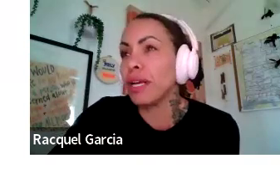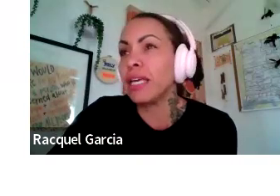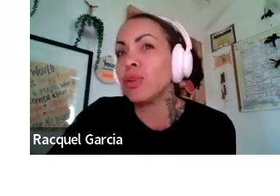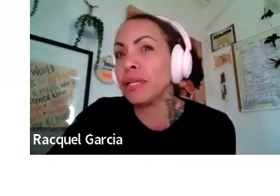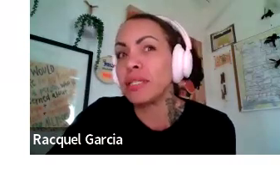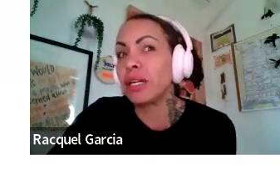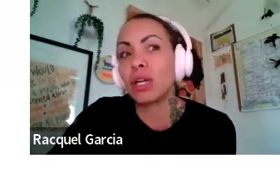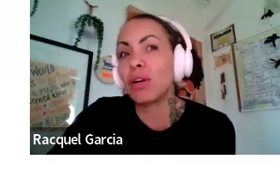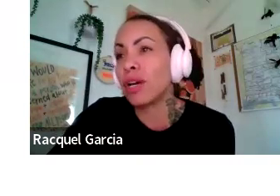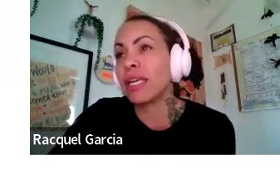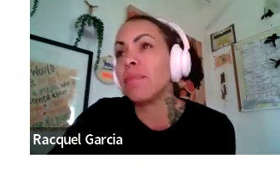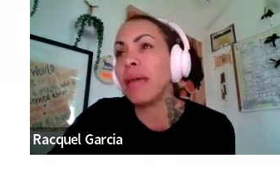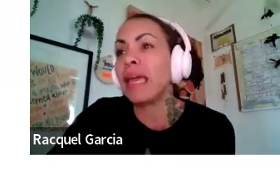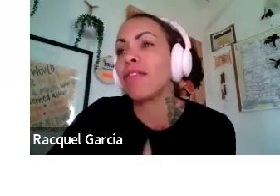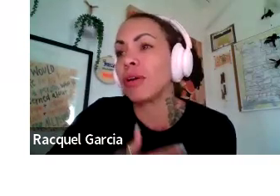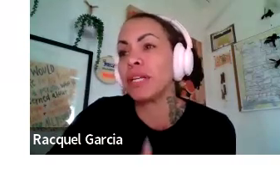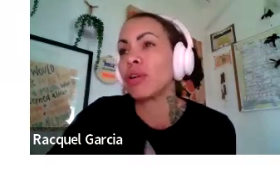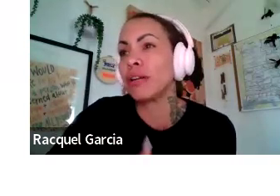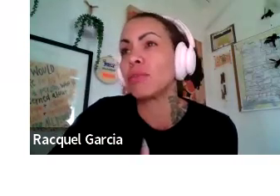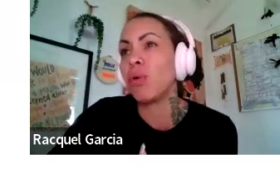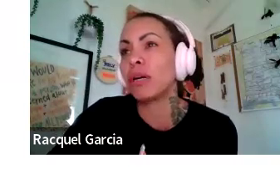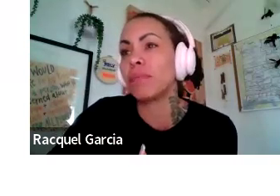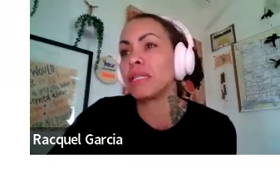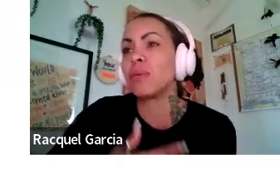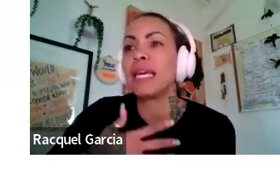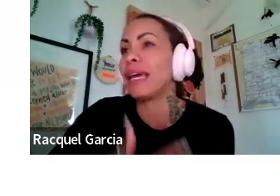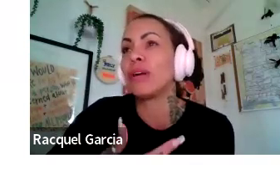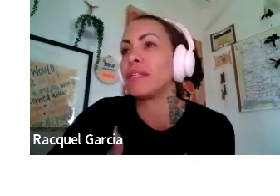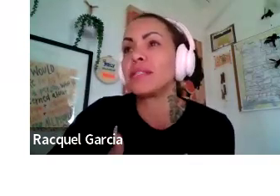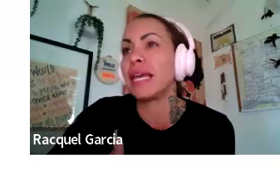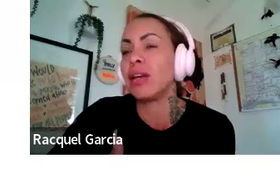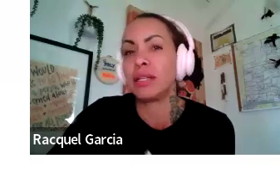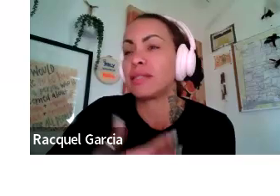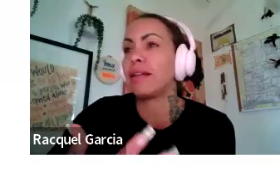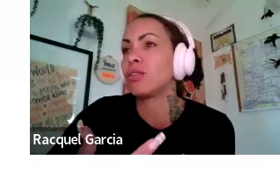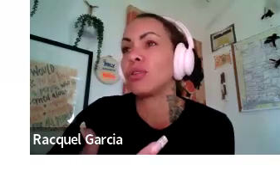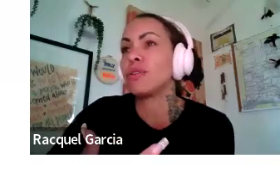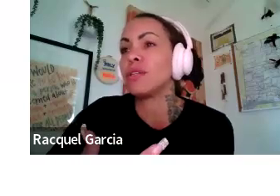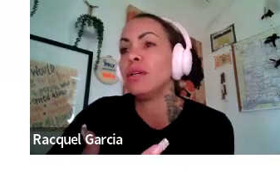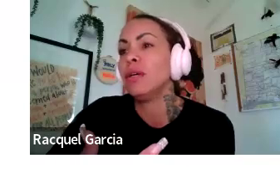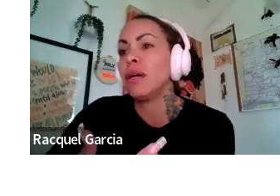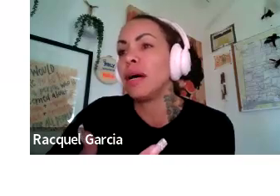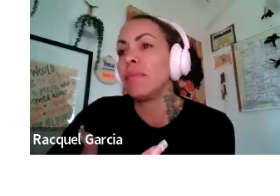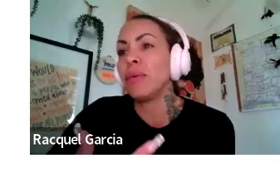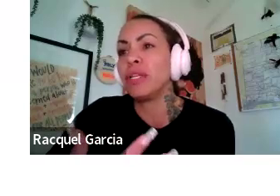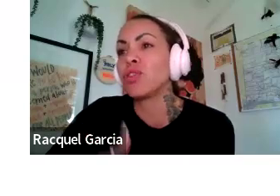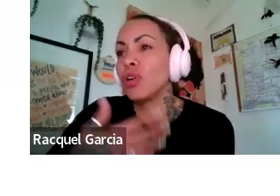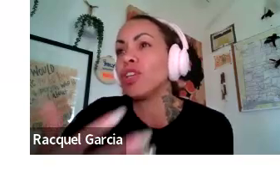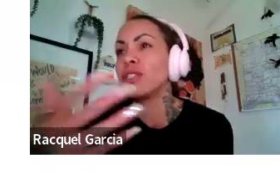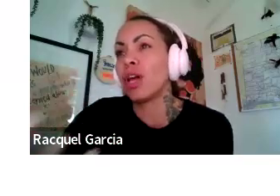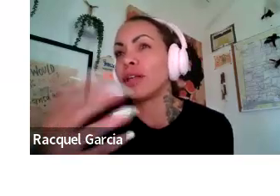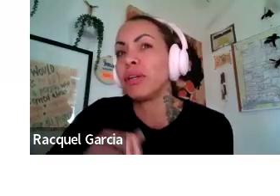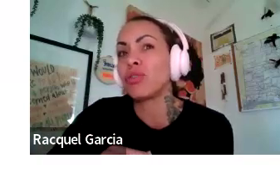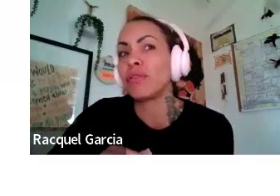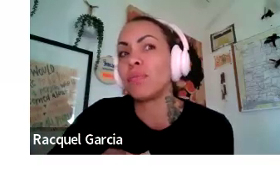the recording, keep doing it, state of Colorado. You got to keep paying for administrative support because we can't run the state on skeleton crews. And we